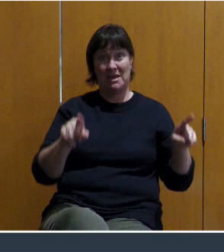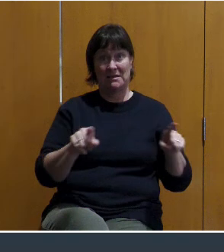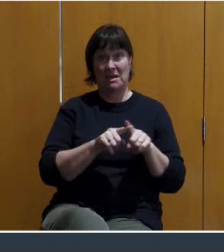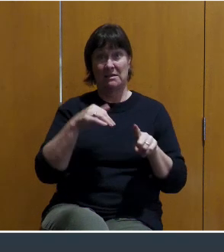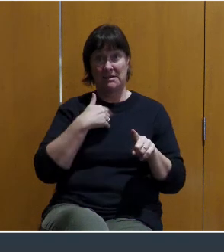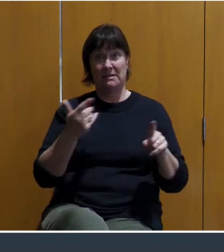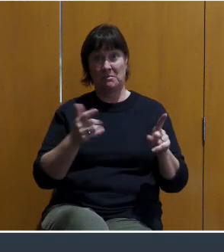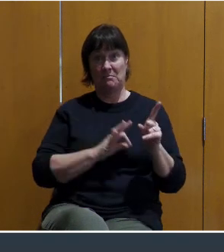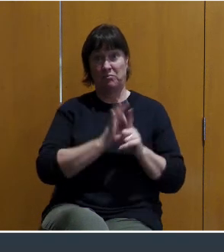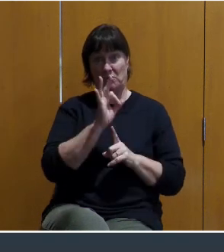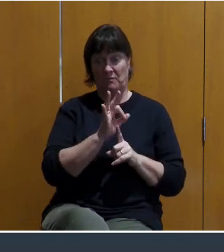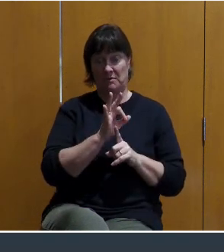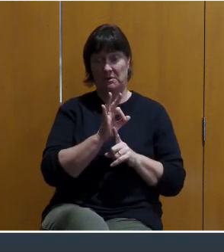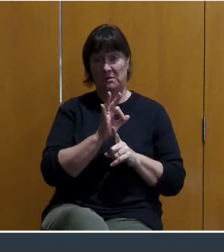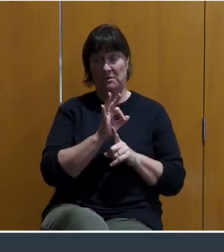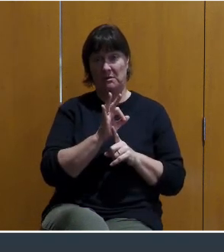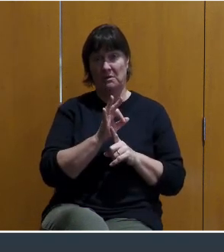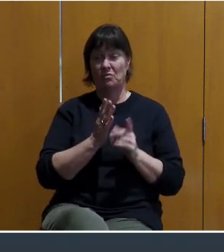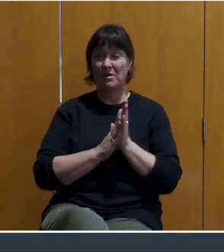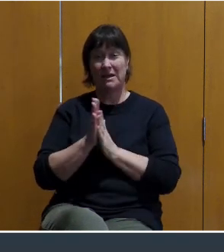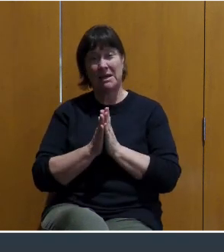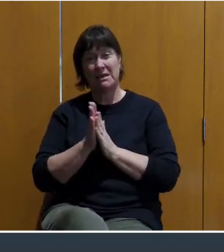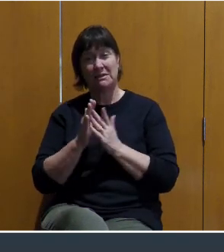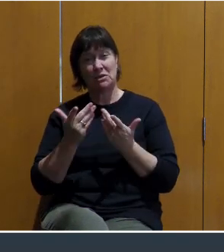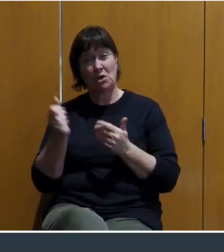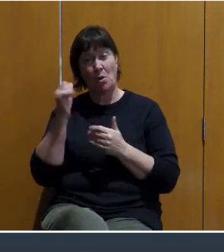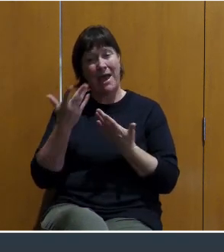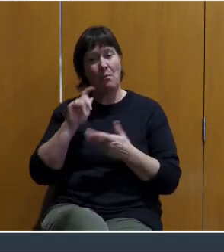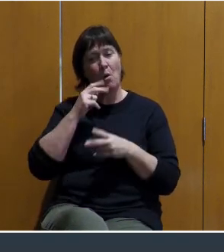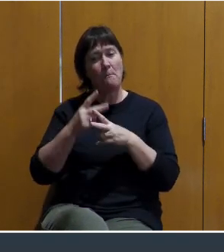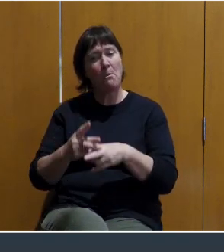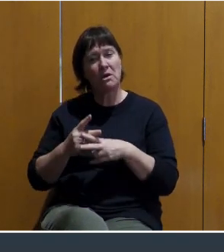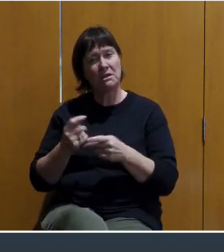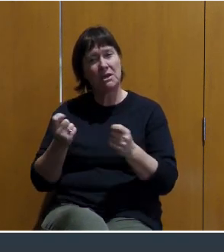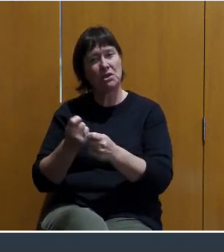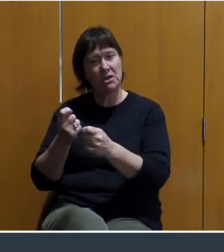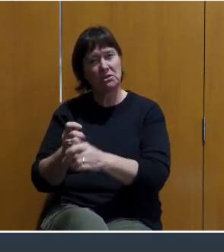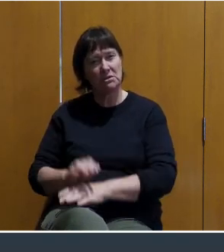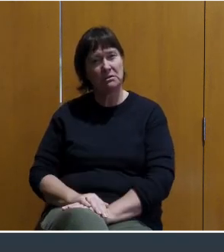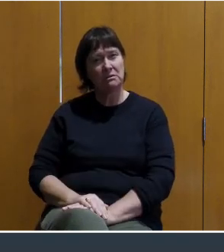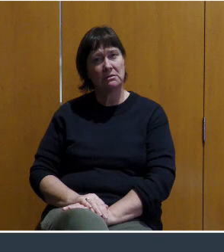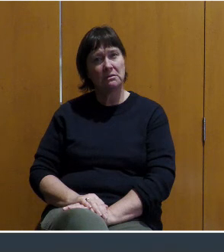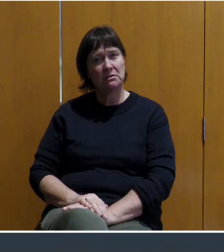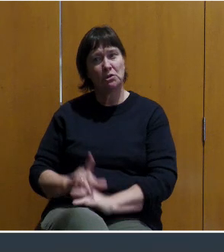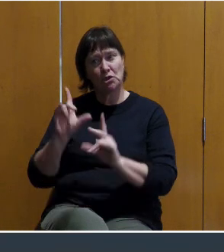some enhance and improvement, and so really keen to understand how we're going to monitor those changes, how we're going to, because